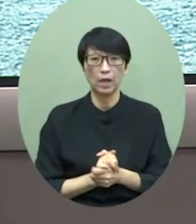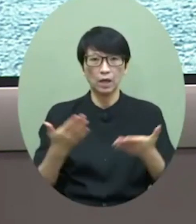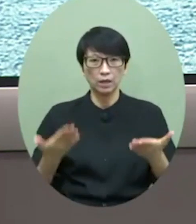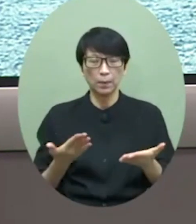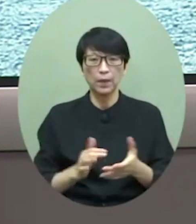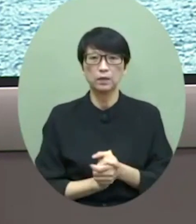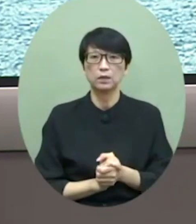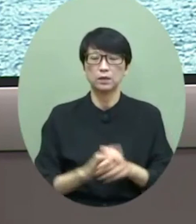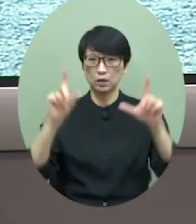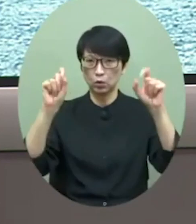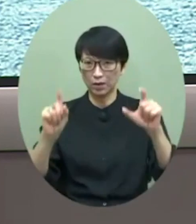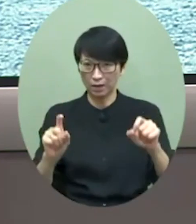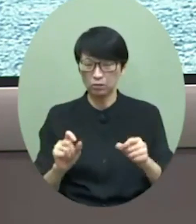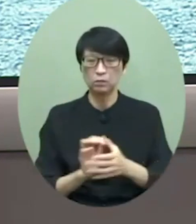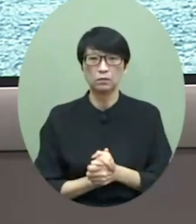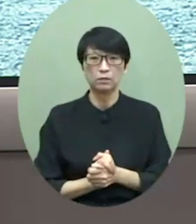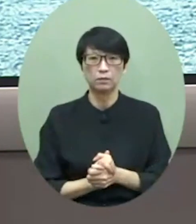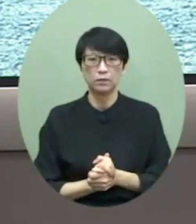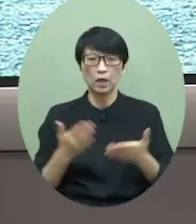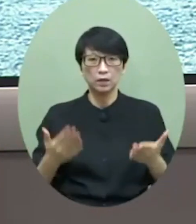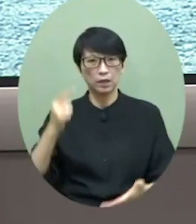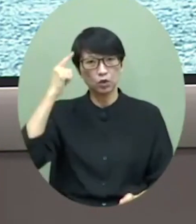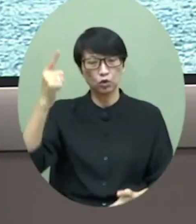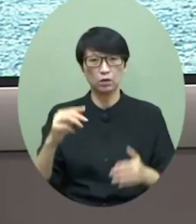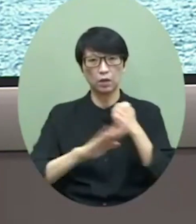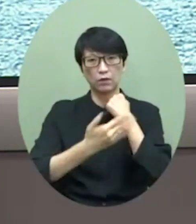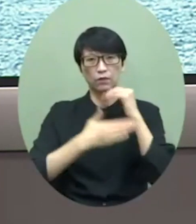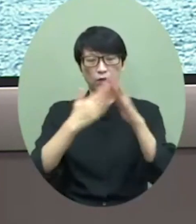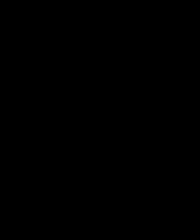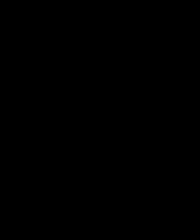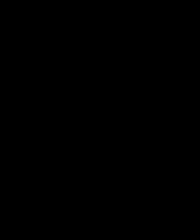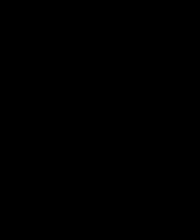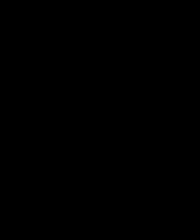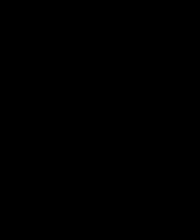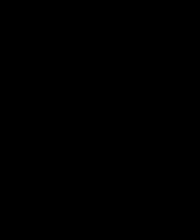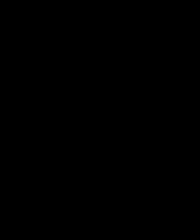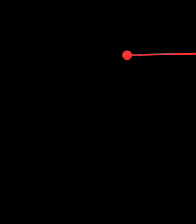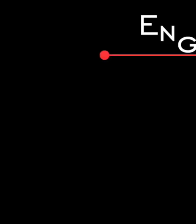the relevant work relating to postponement of the 7th term LegCo general election.